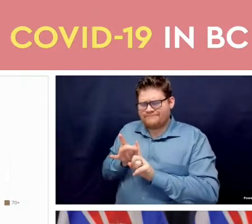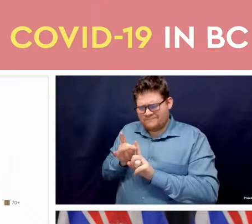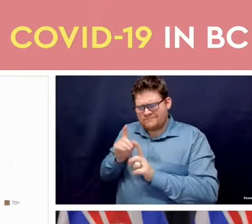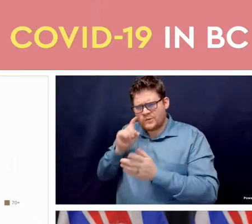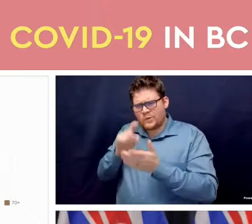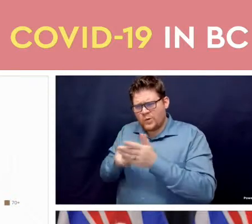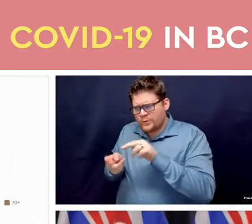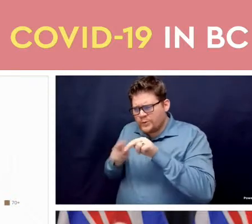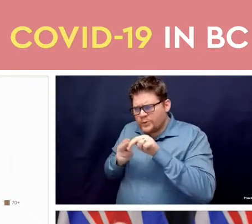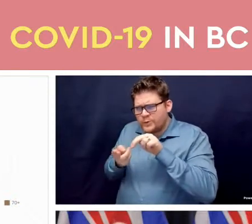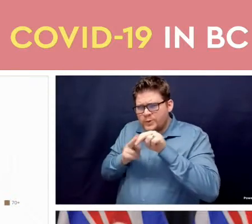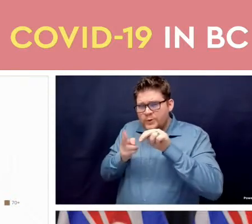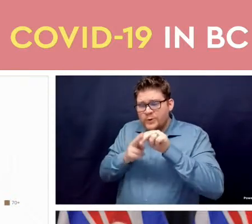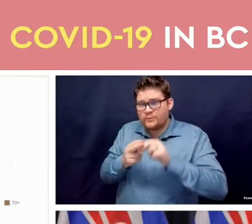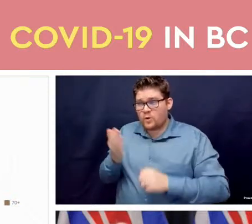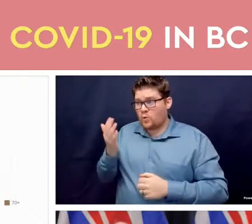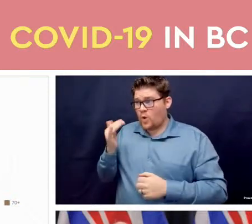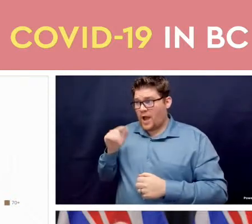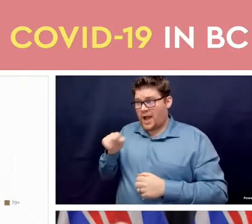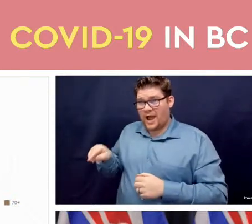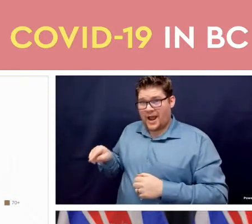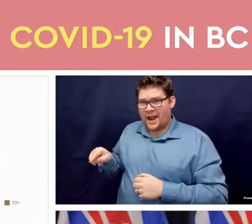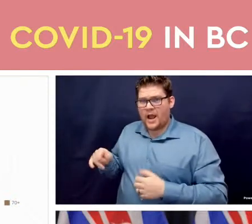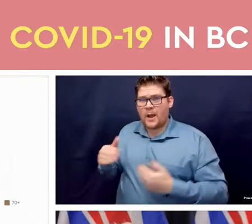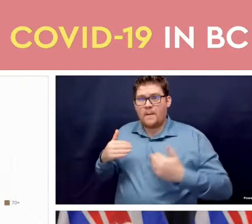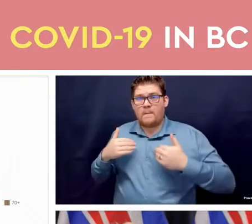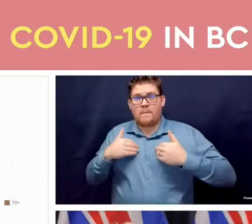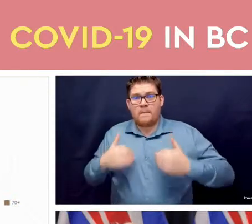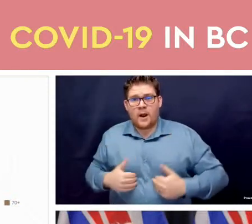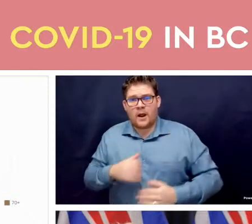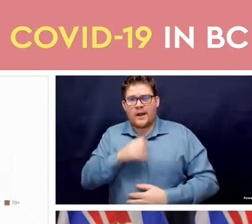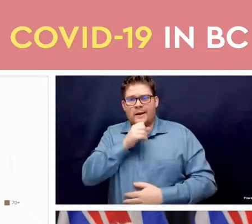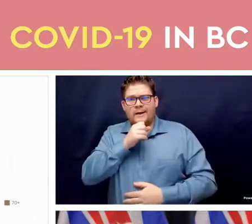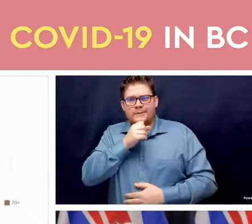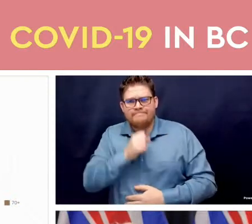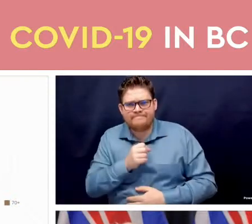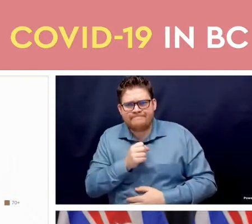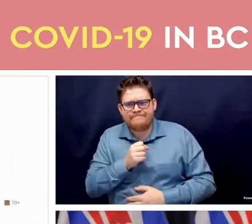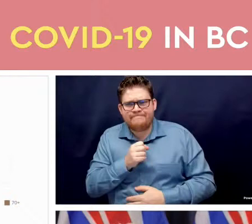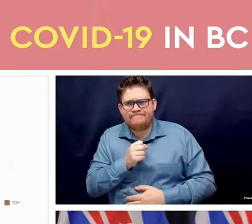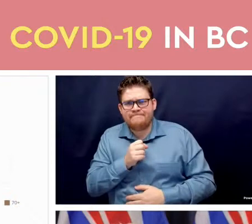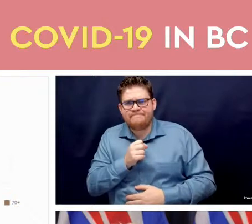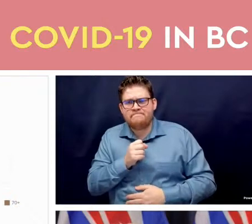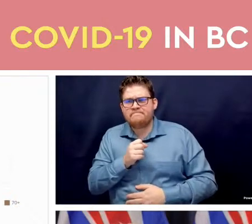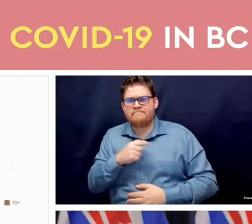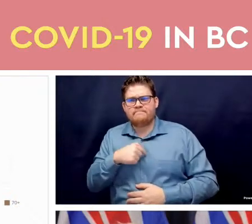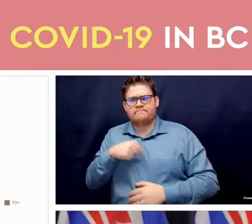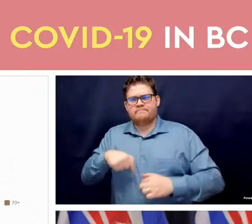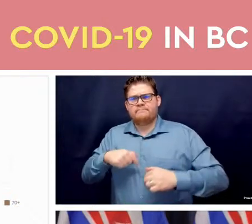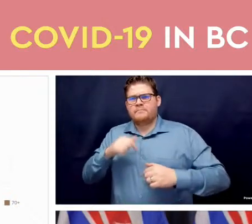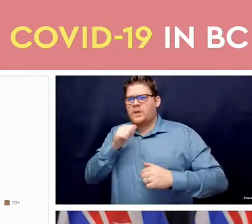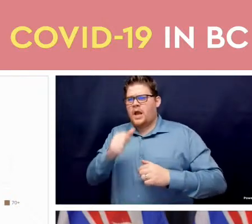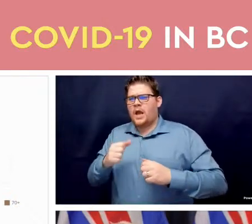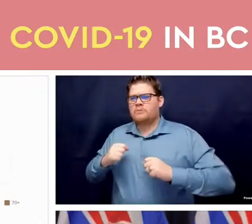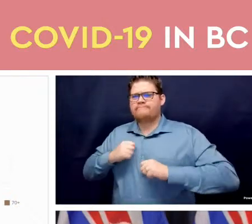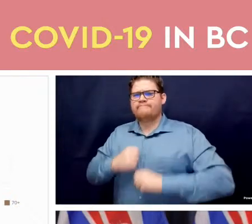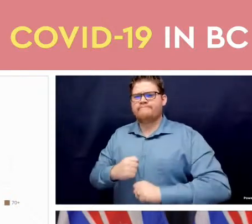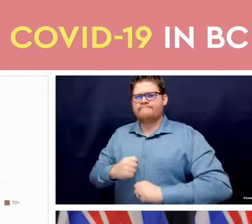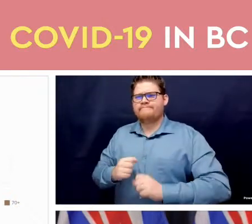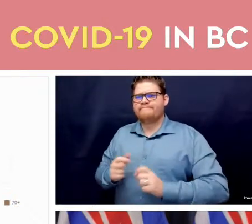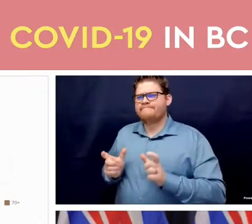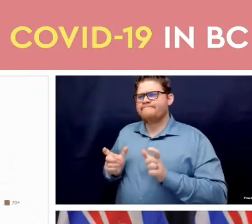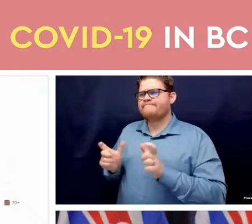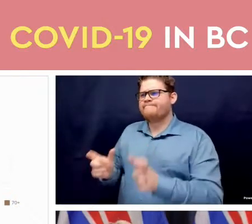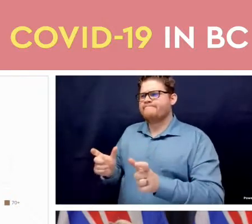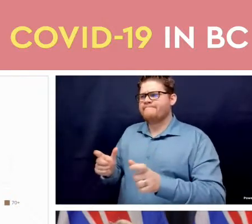your booster dose. And one of the reasons why we have really focused on our booster dose program on older people and